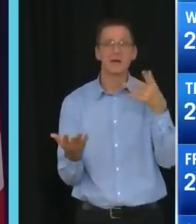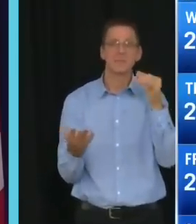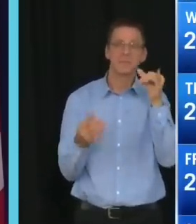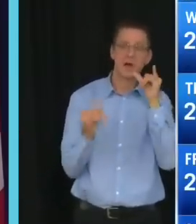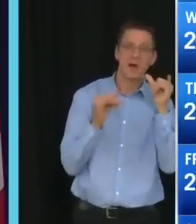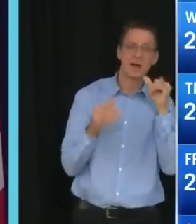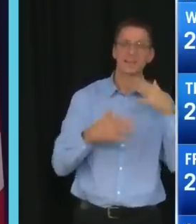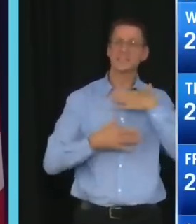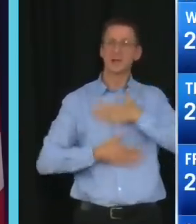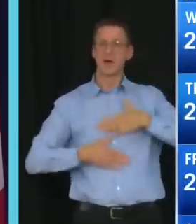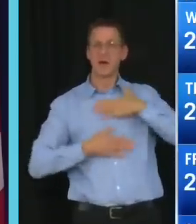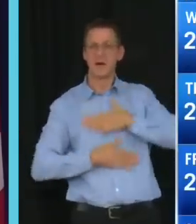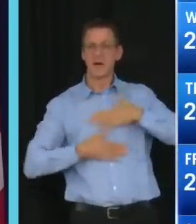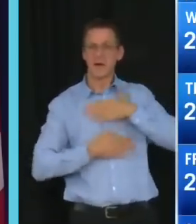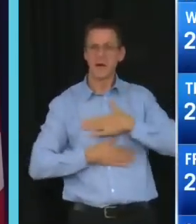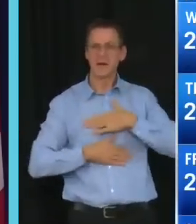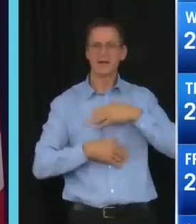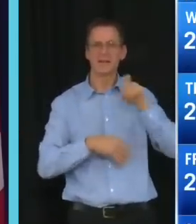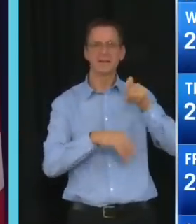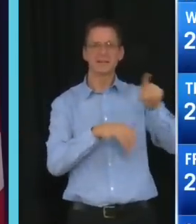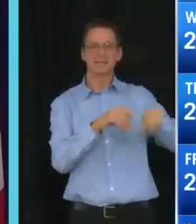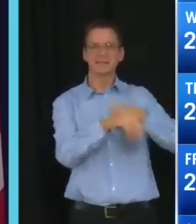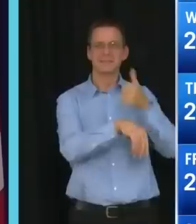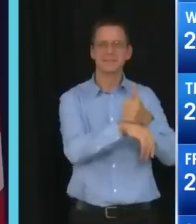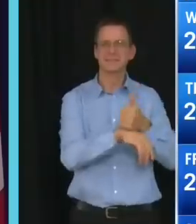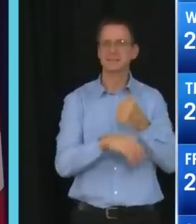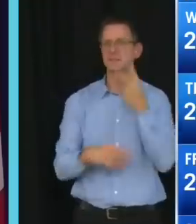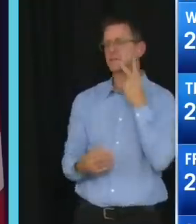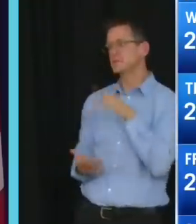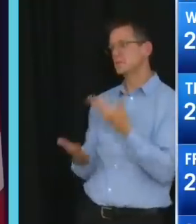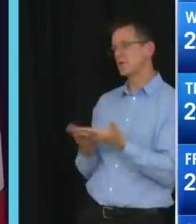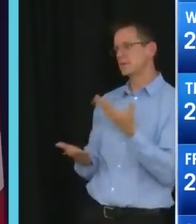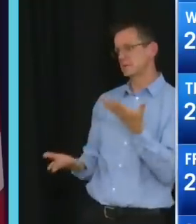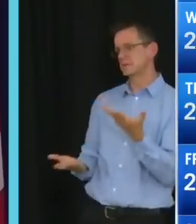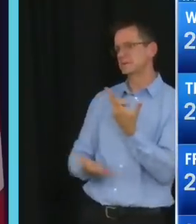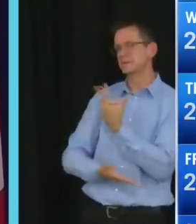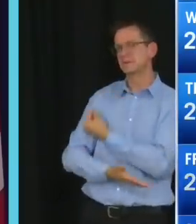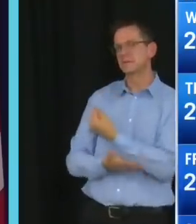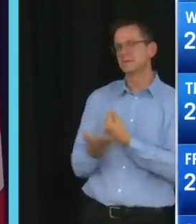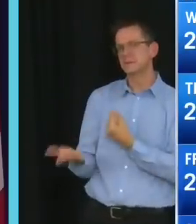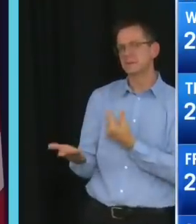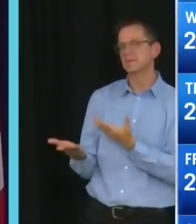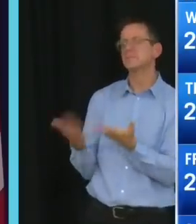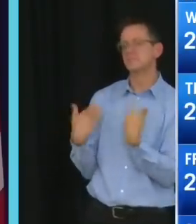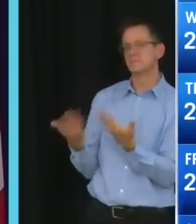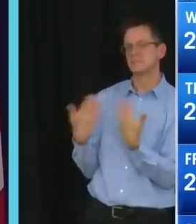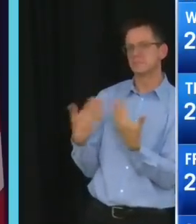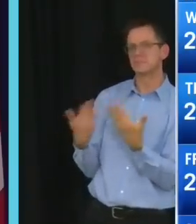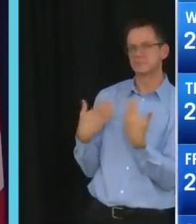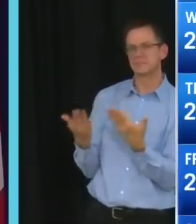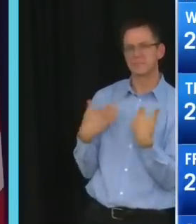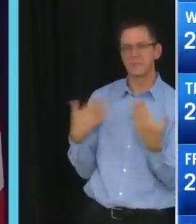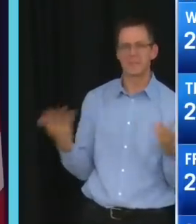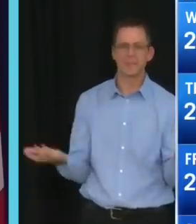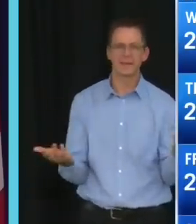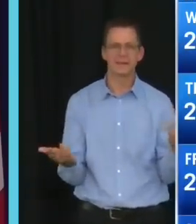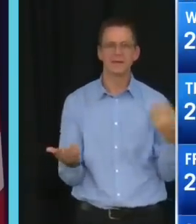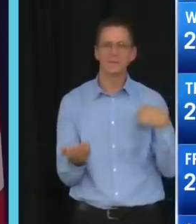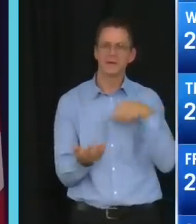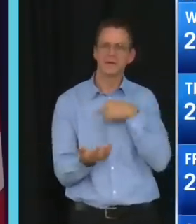alternative. This means that businesses can operate safely while cutting viral transmission at the same